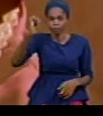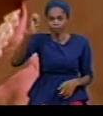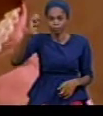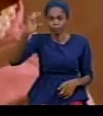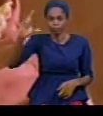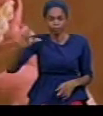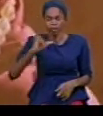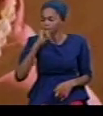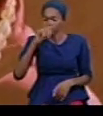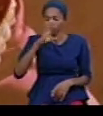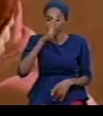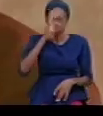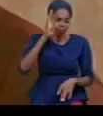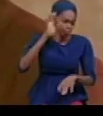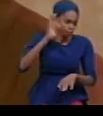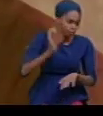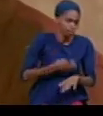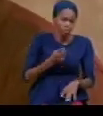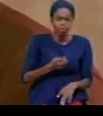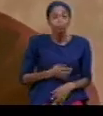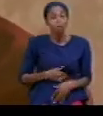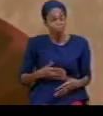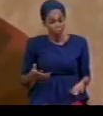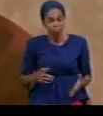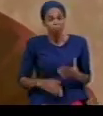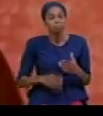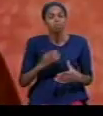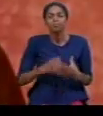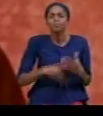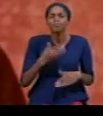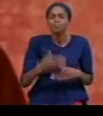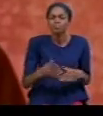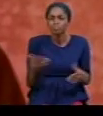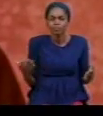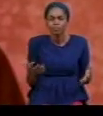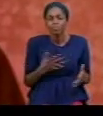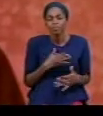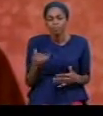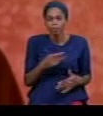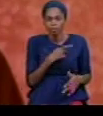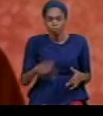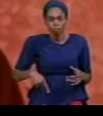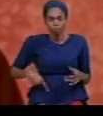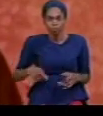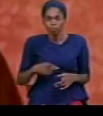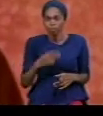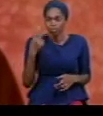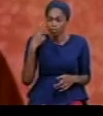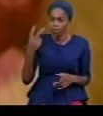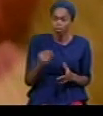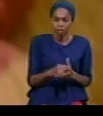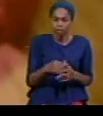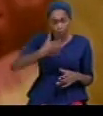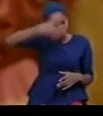So what happened next? When the king discovered that the lions could not harm